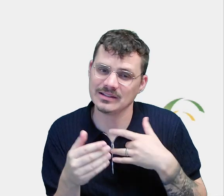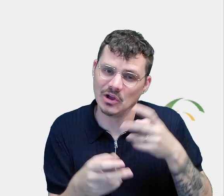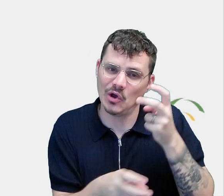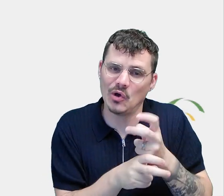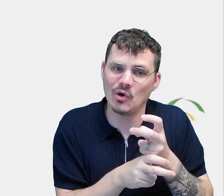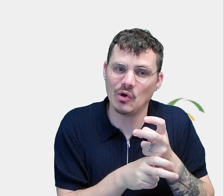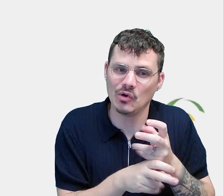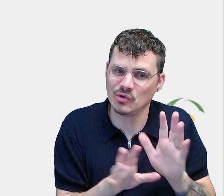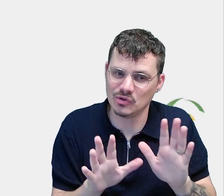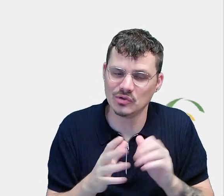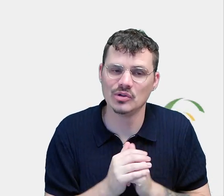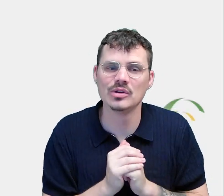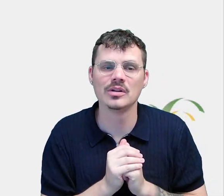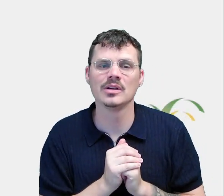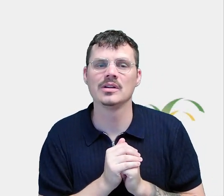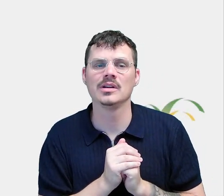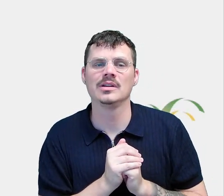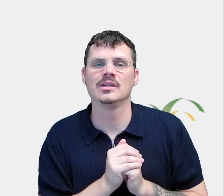Holy buckets.